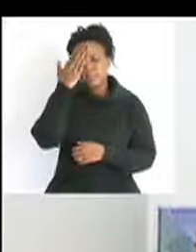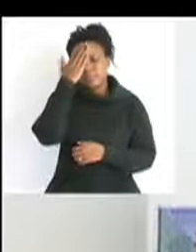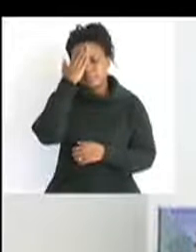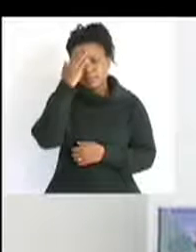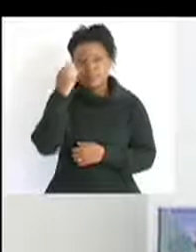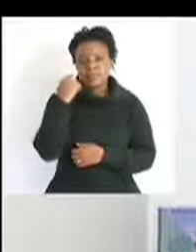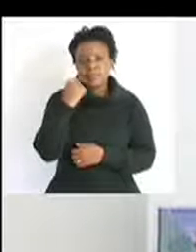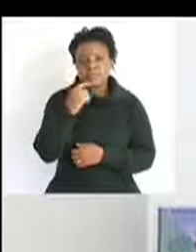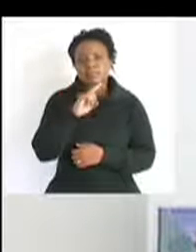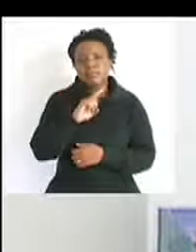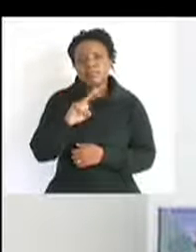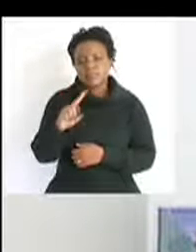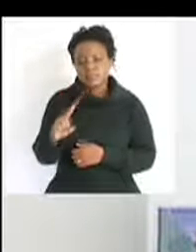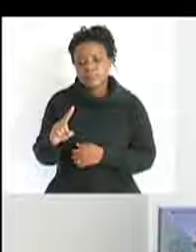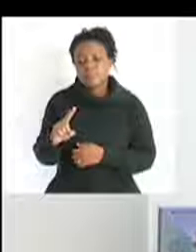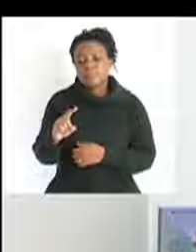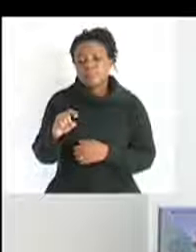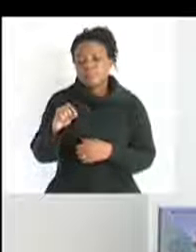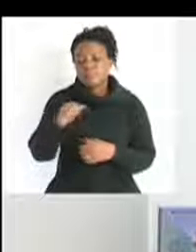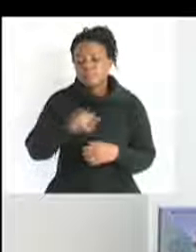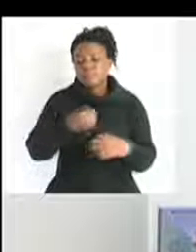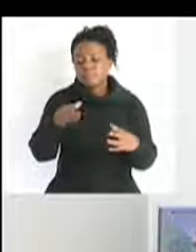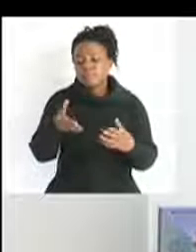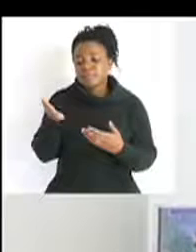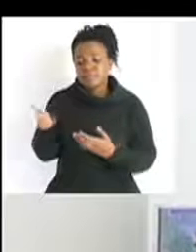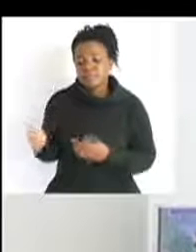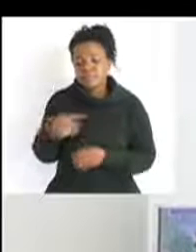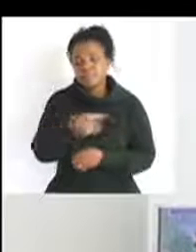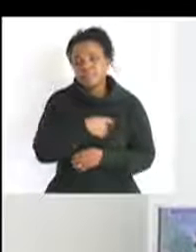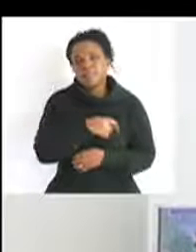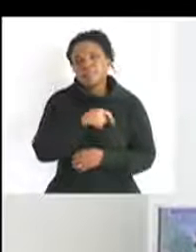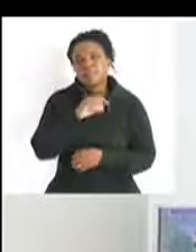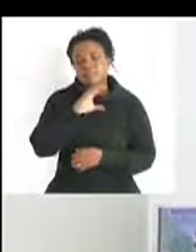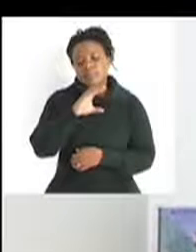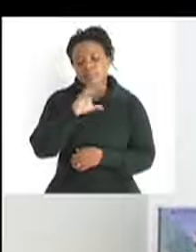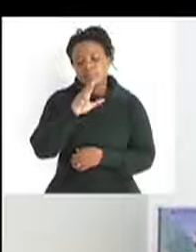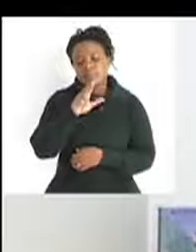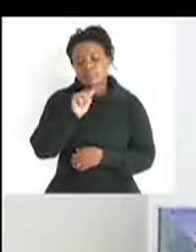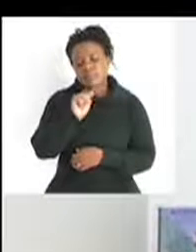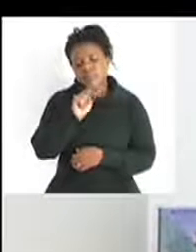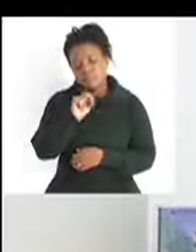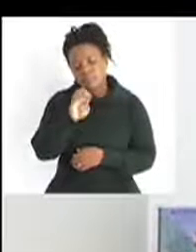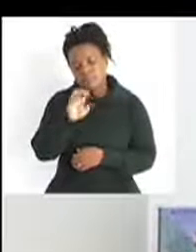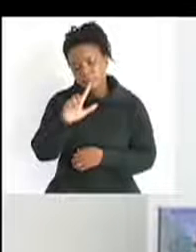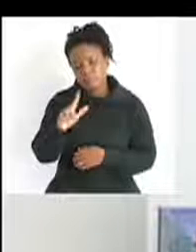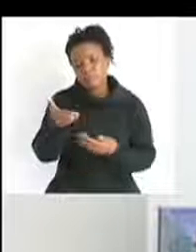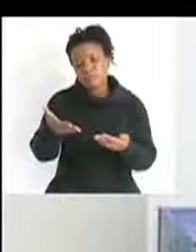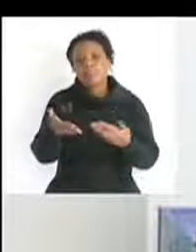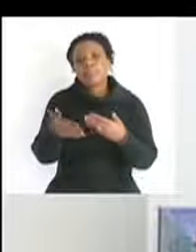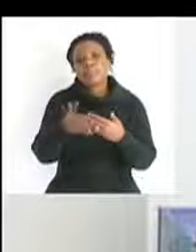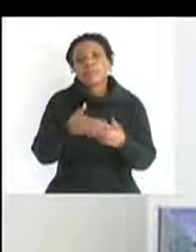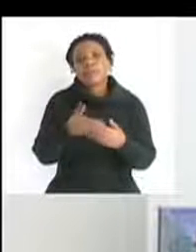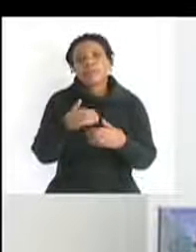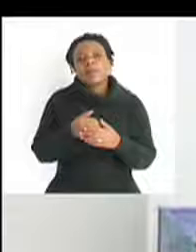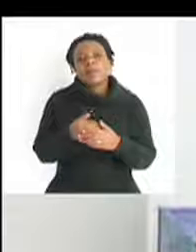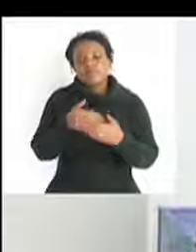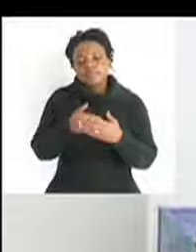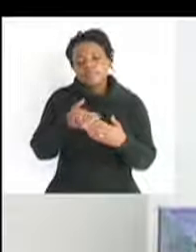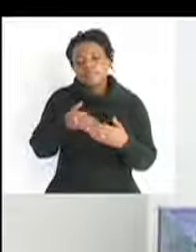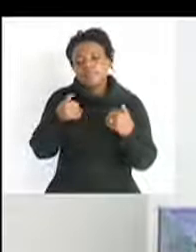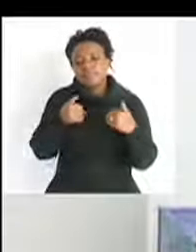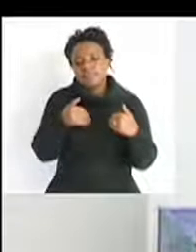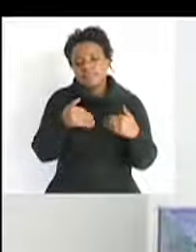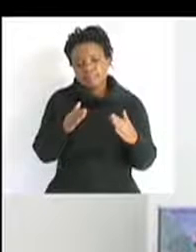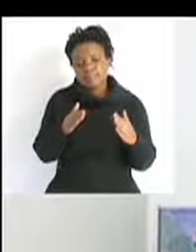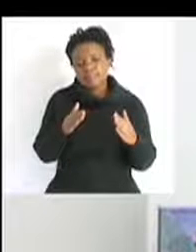In my class today, I have Chanel. Good morning, Chanel, and welcome back to our class. Before we start with